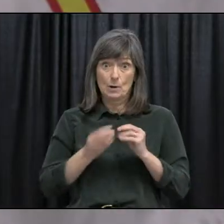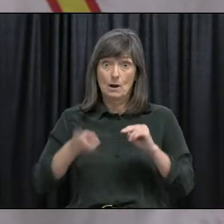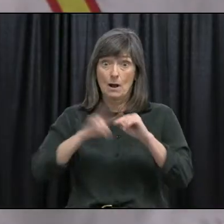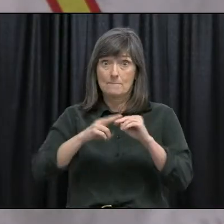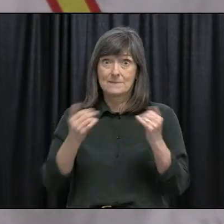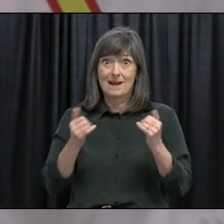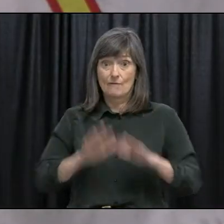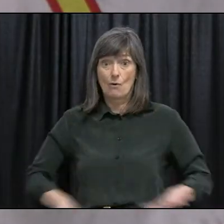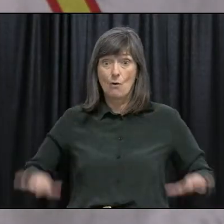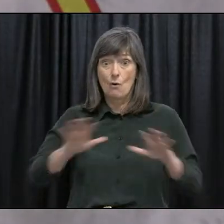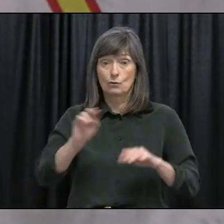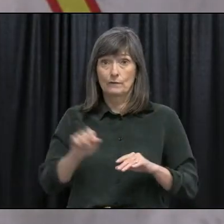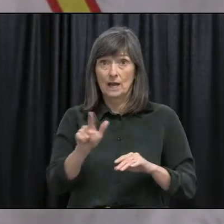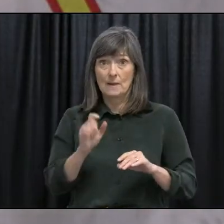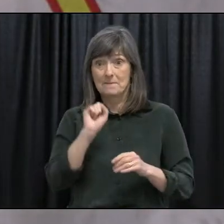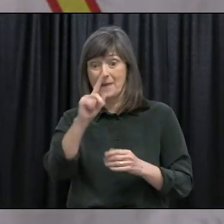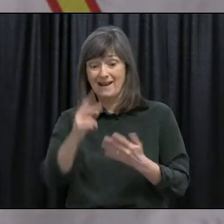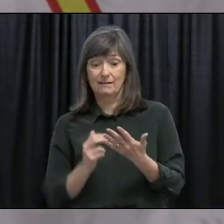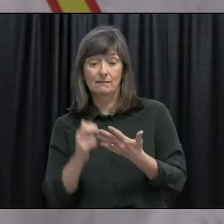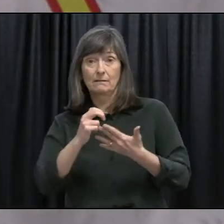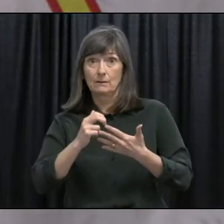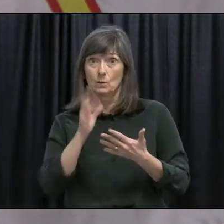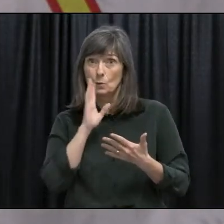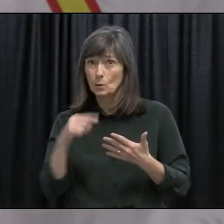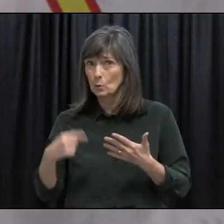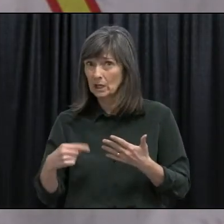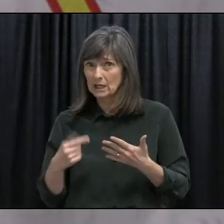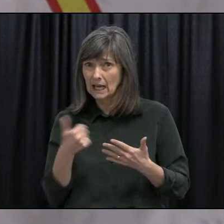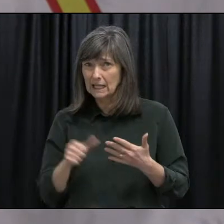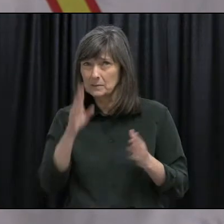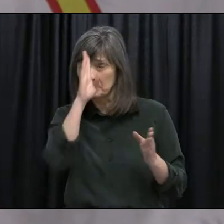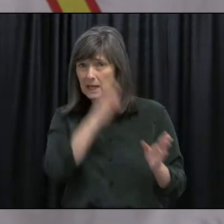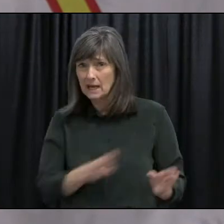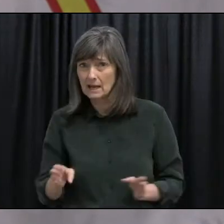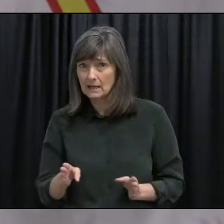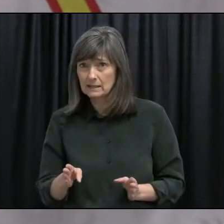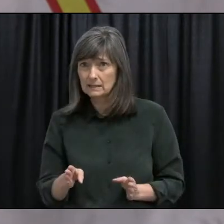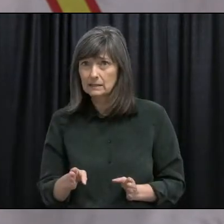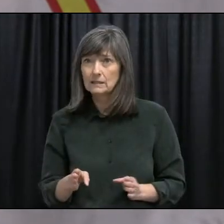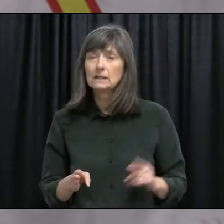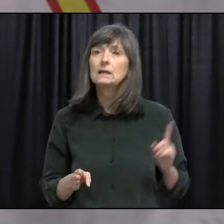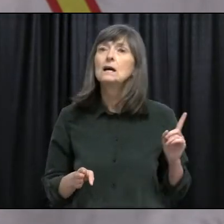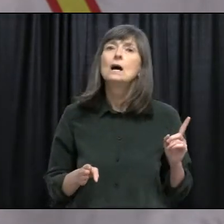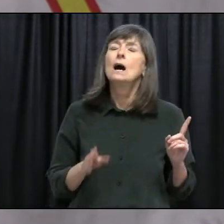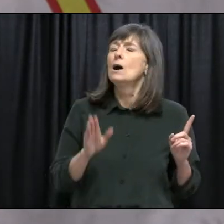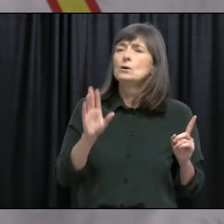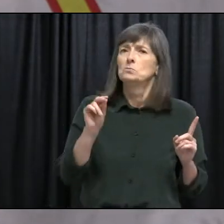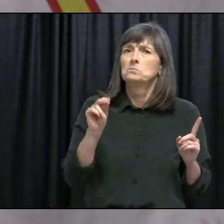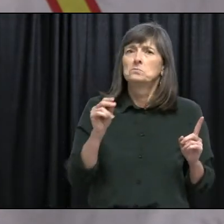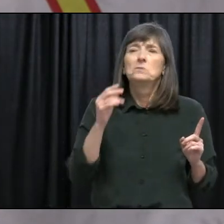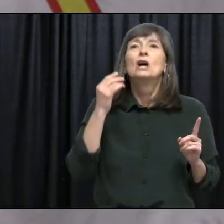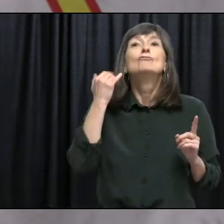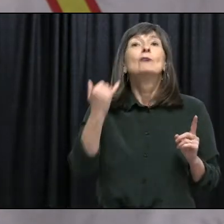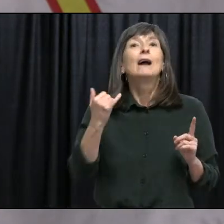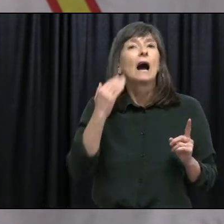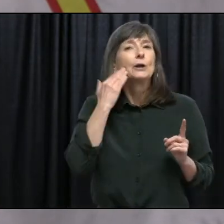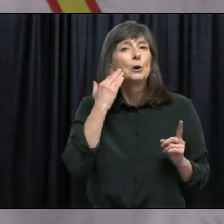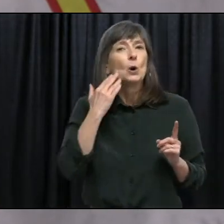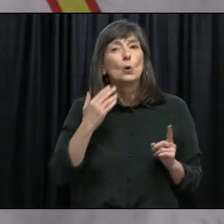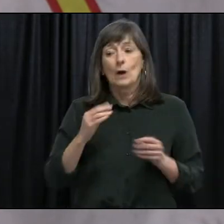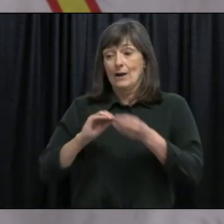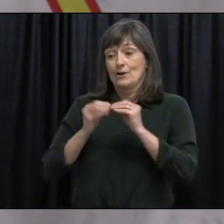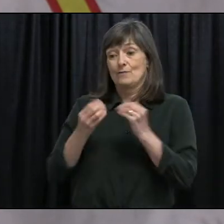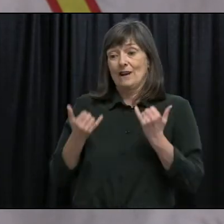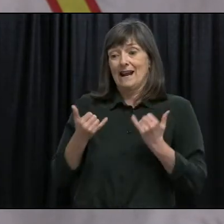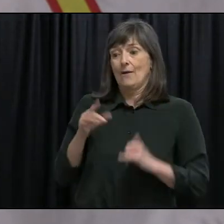No, not at this point, because our case counts, while they're high, and this is the danger with just looking at the number of active cases we have or our